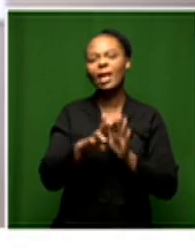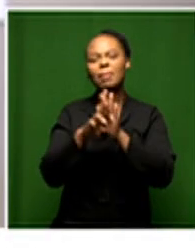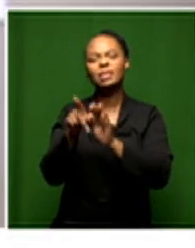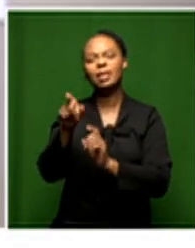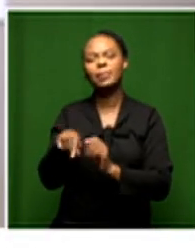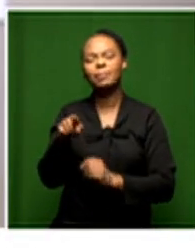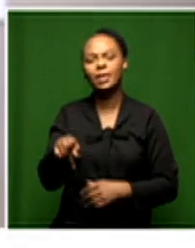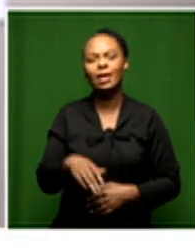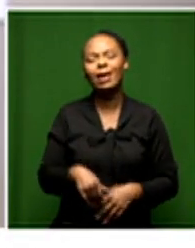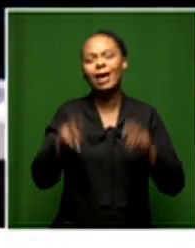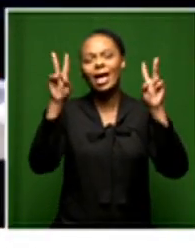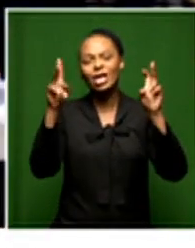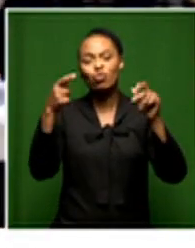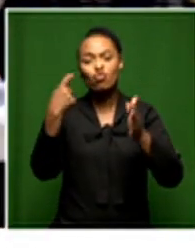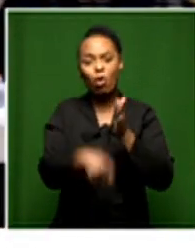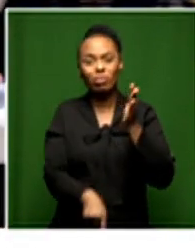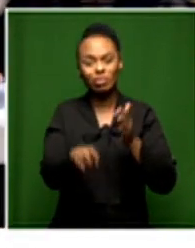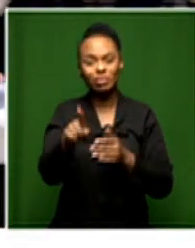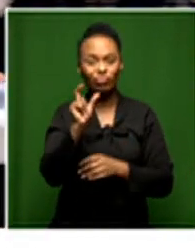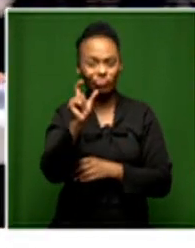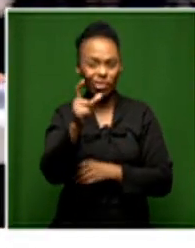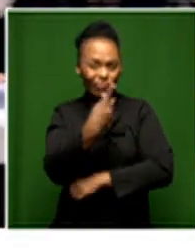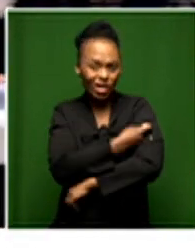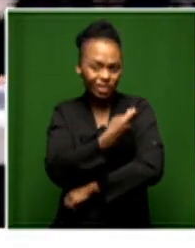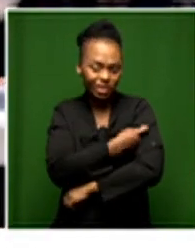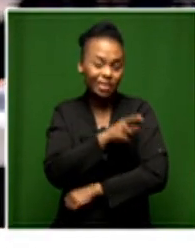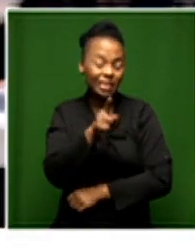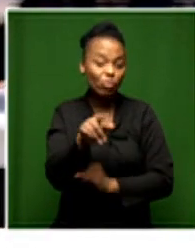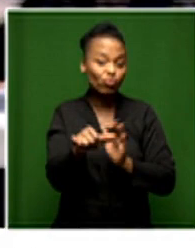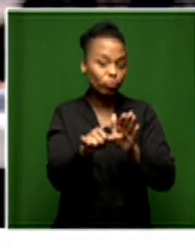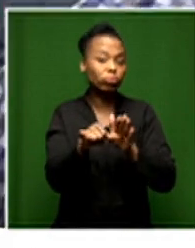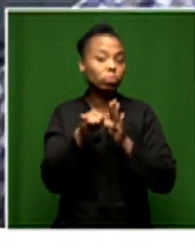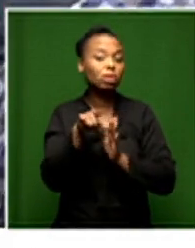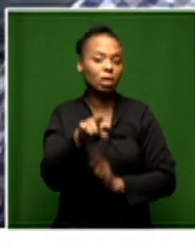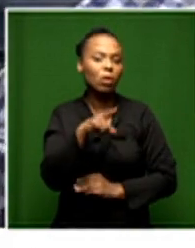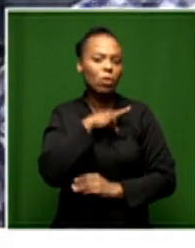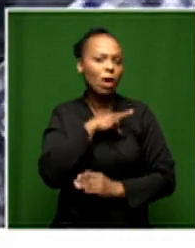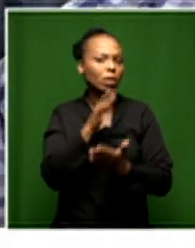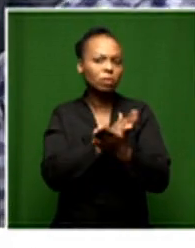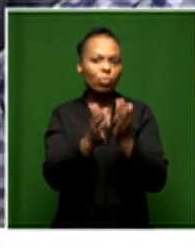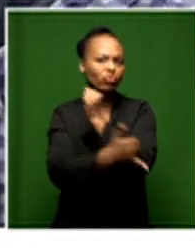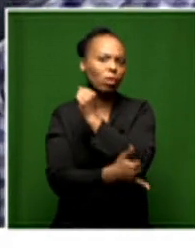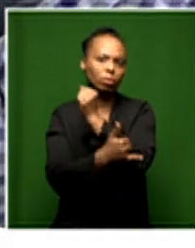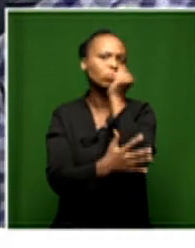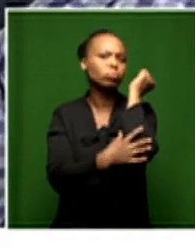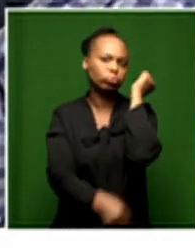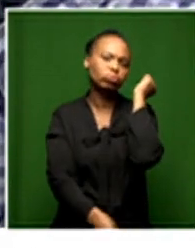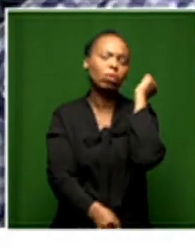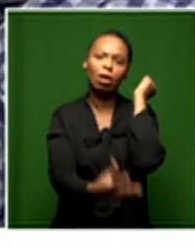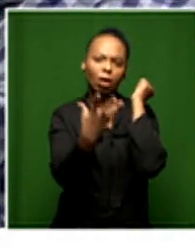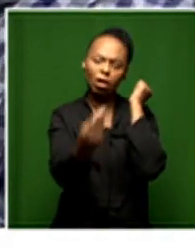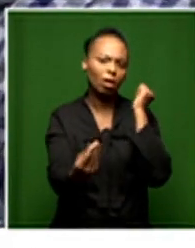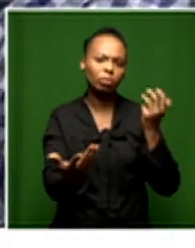pricing is obviously also quite a crucial one, given that there are very poor nations in this world who may